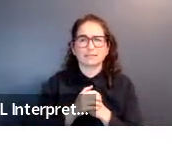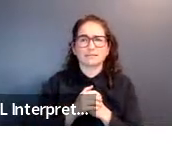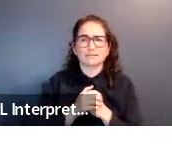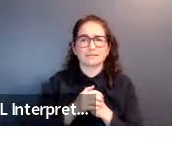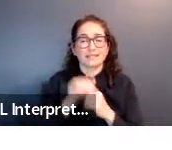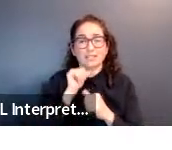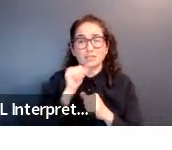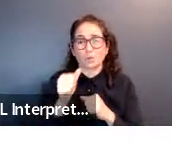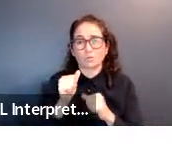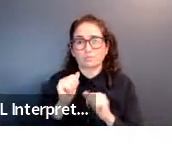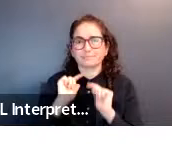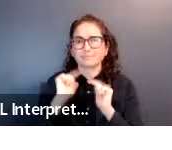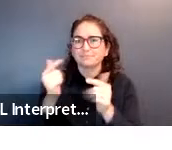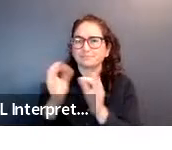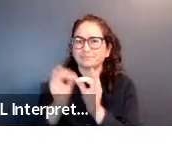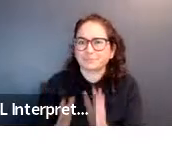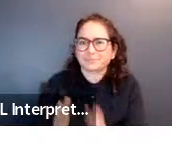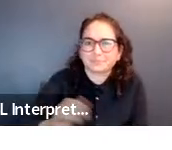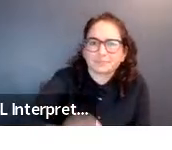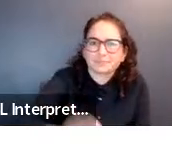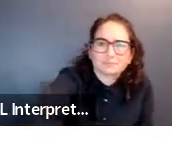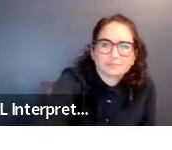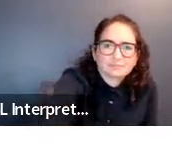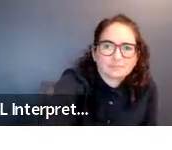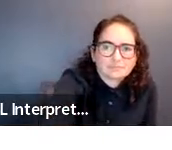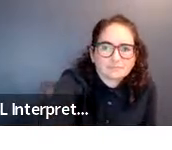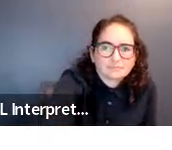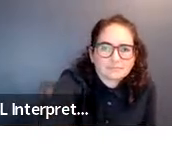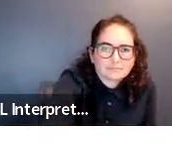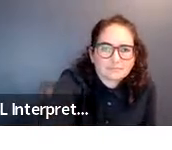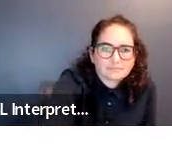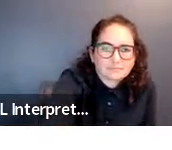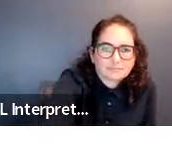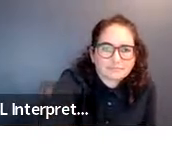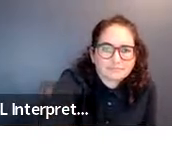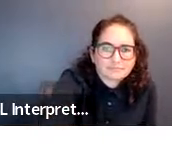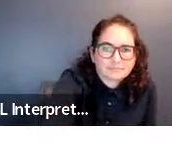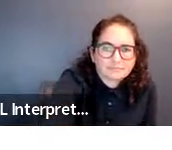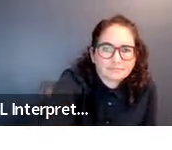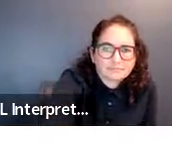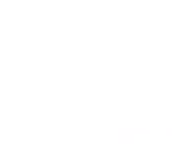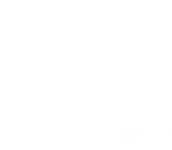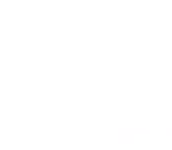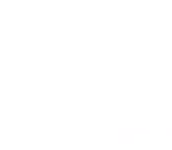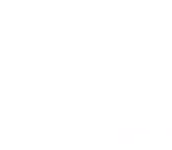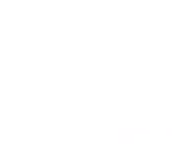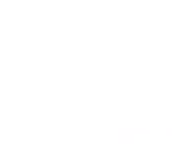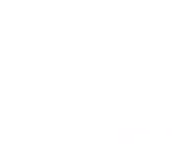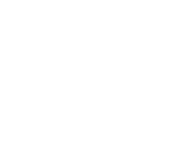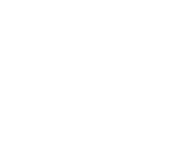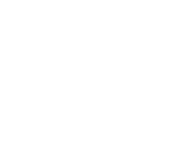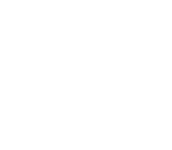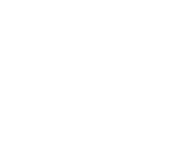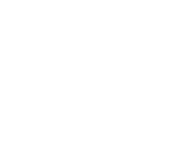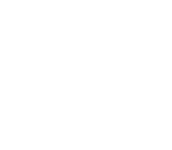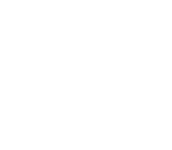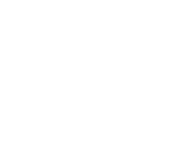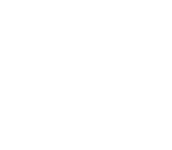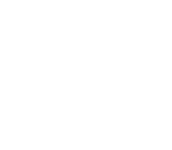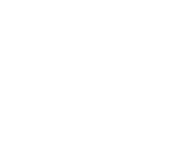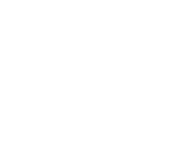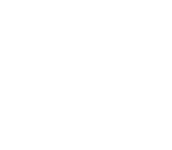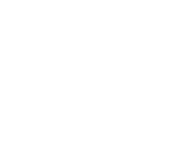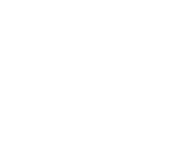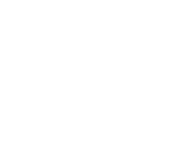won't. And we think if you add up all of these instances across all 5 boroughs, you end up